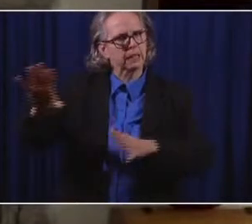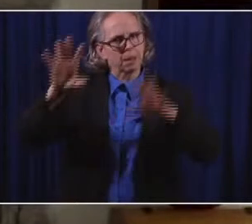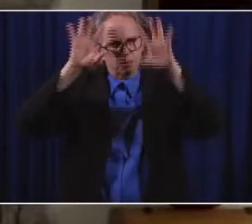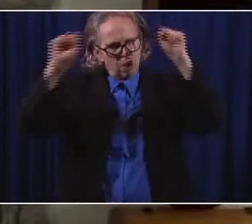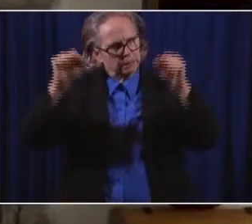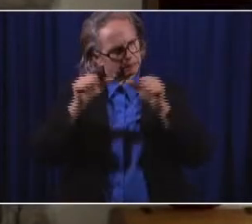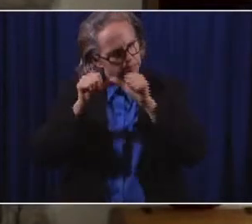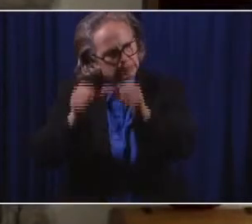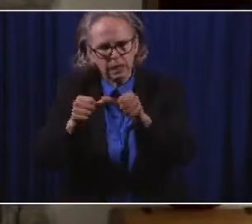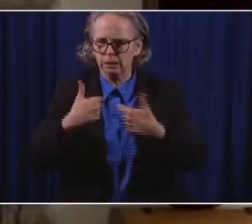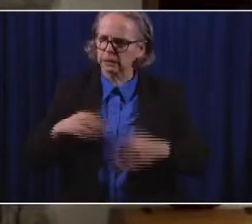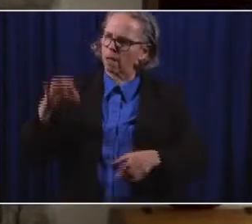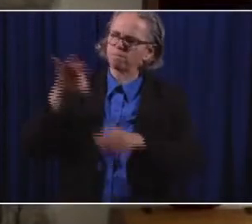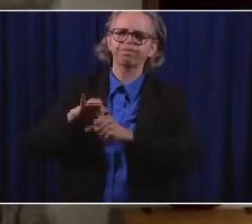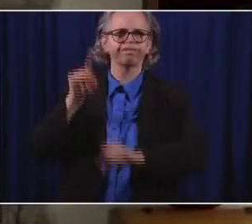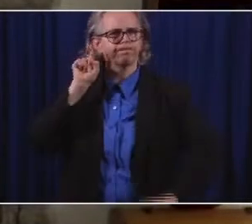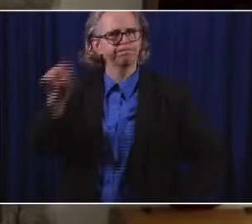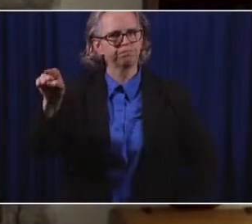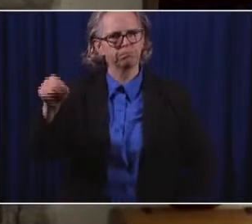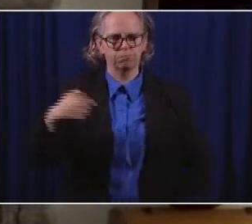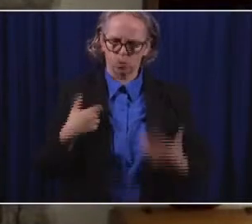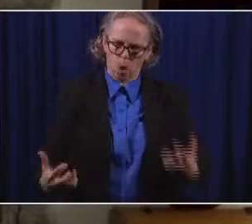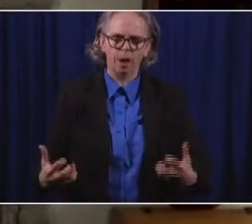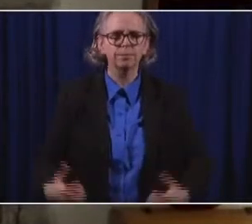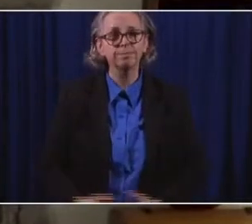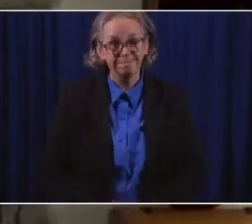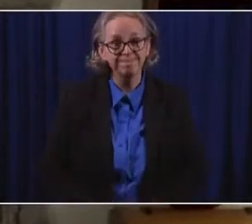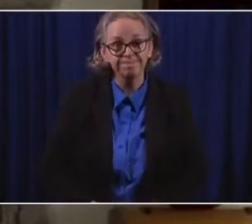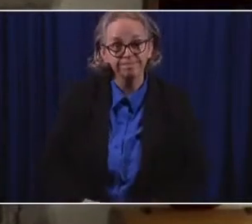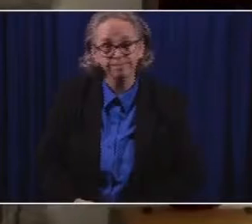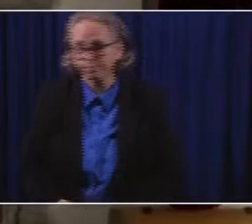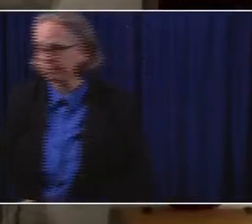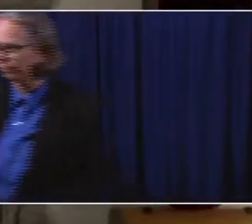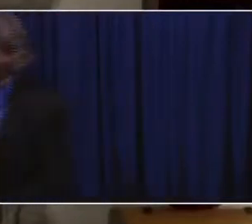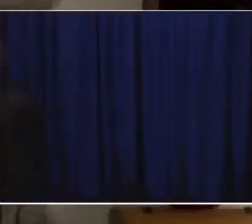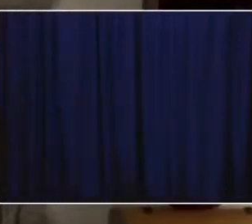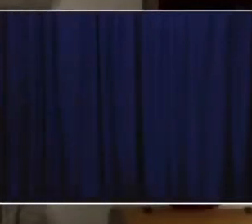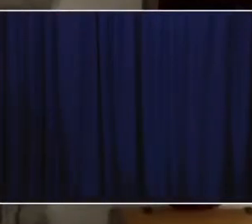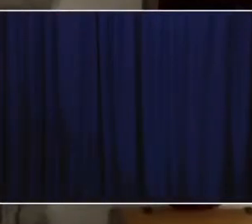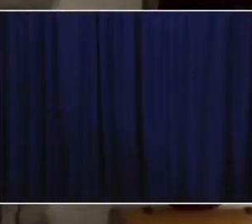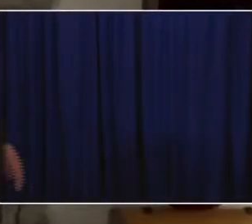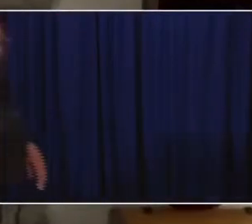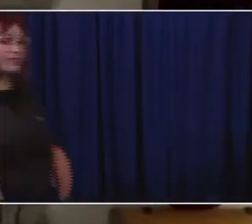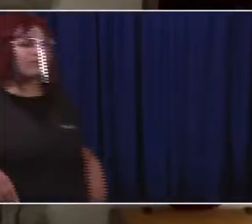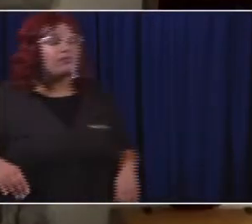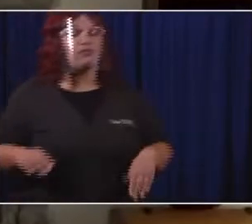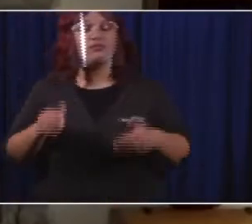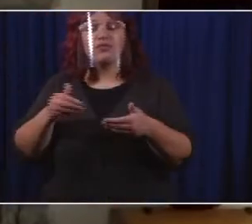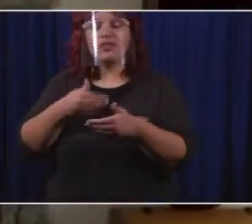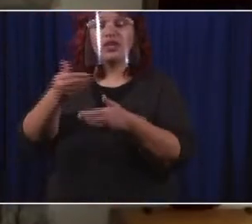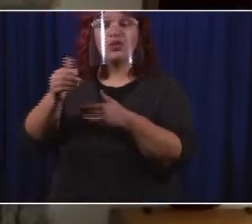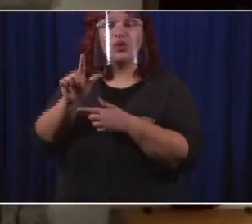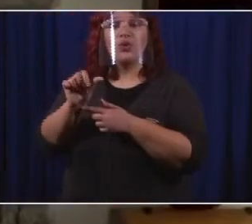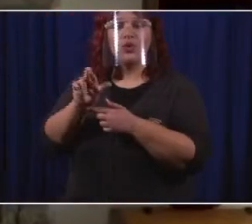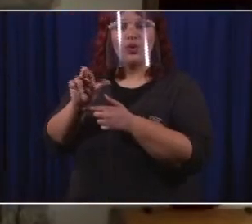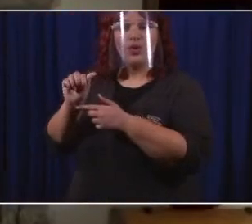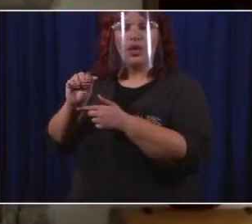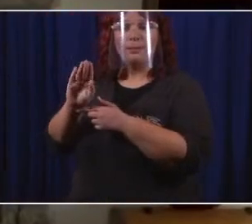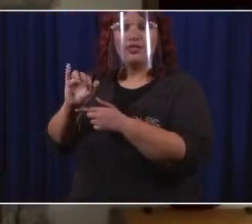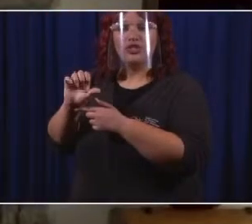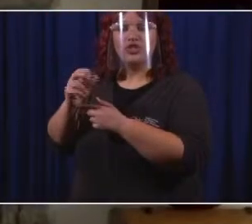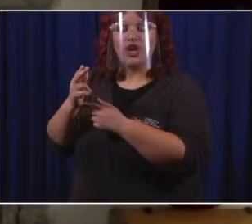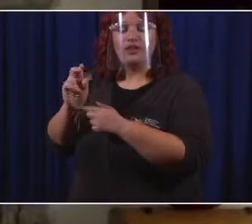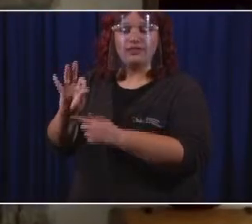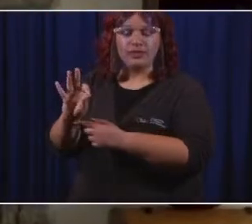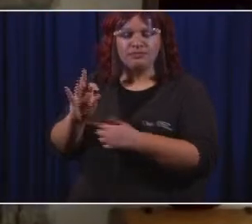from Laura Bischoff at the Dayton Daily News. Hey, Laura. Hey, Governor. So 82 counties are at this high incidence of red